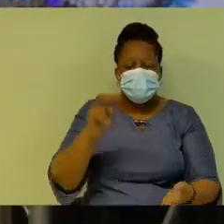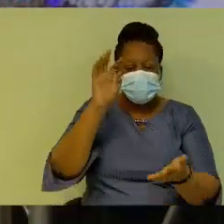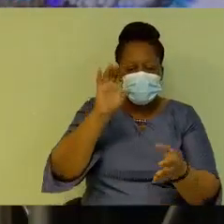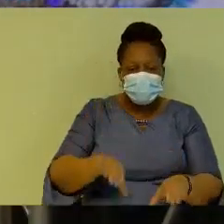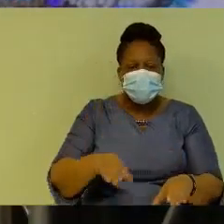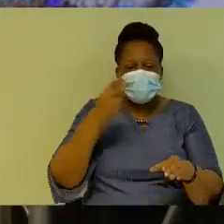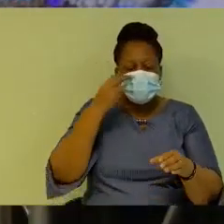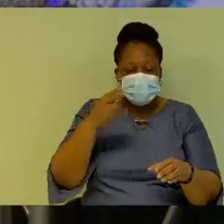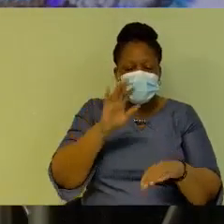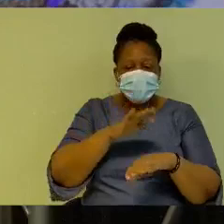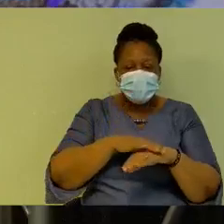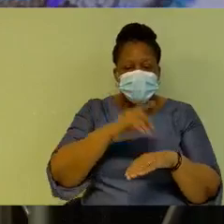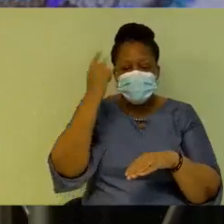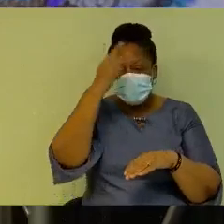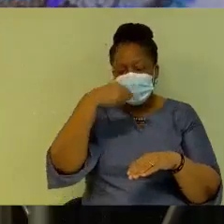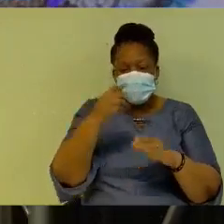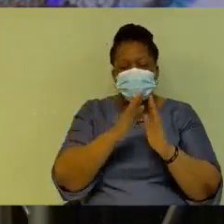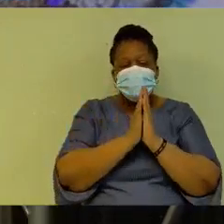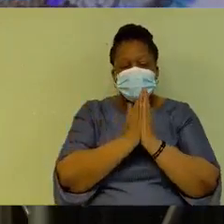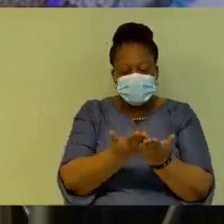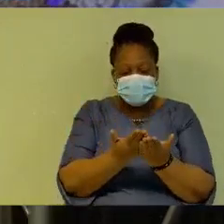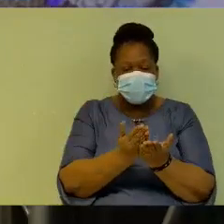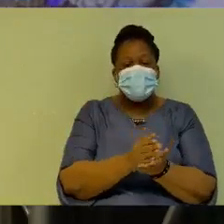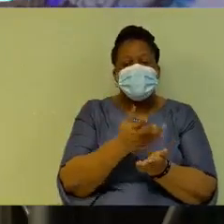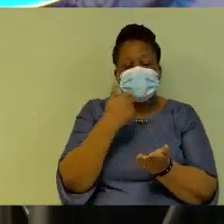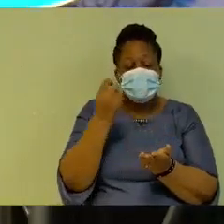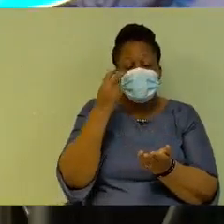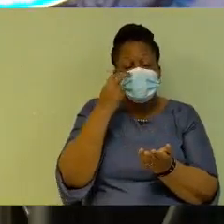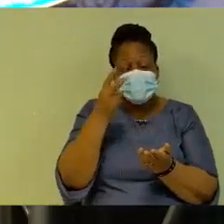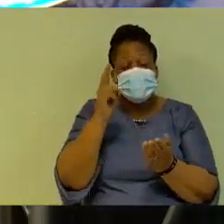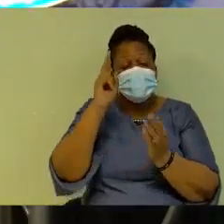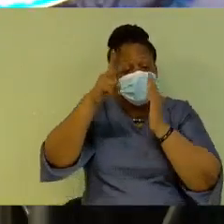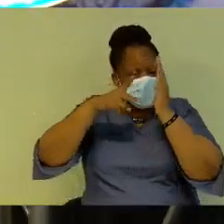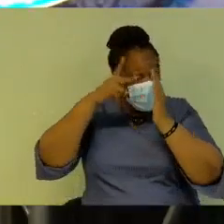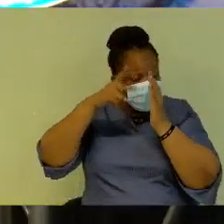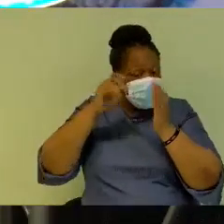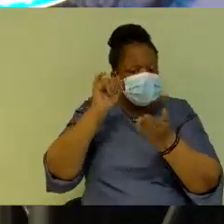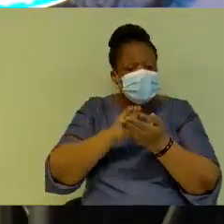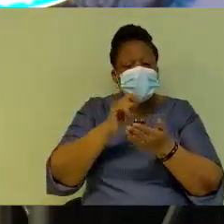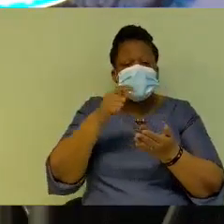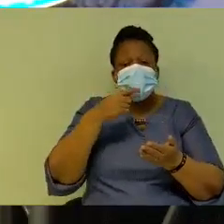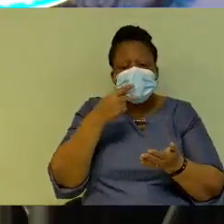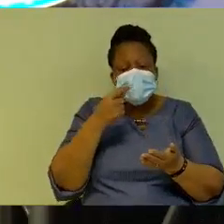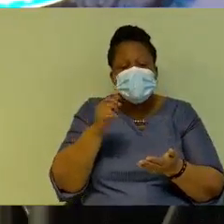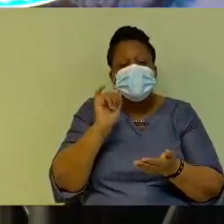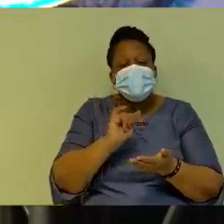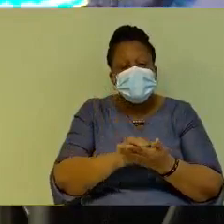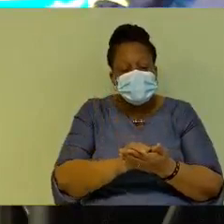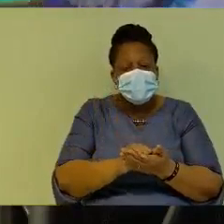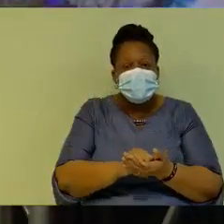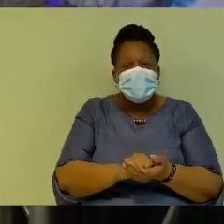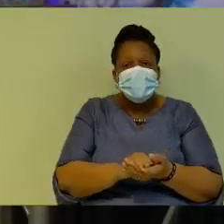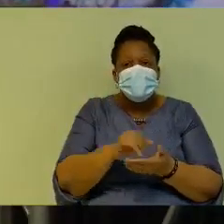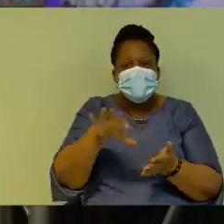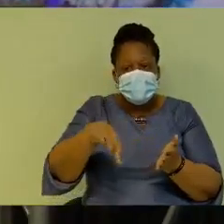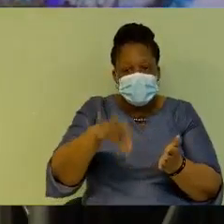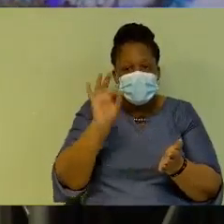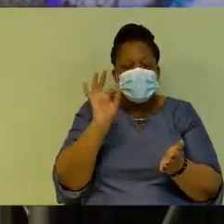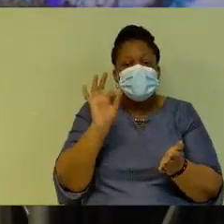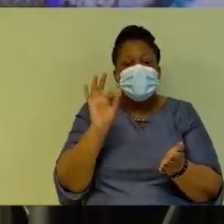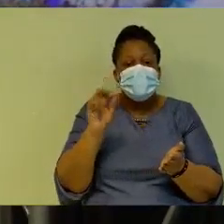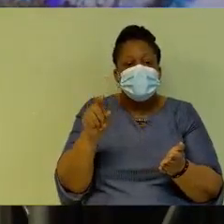the Health Promotion Unit so that you can go to the video, you can queue it up, advance the tape wherever you want, and then you will find where it